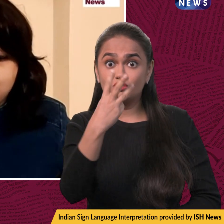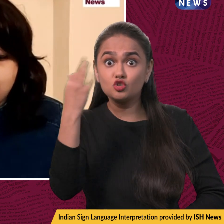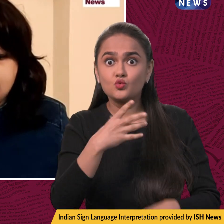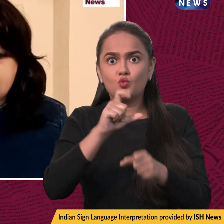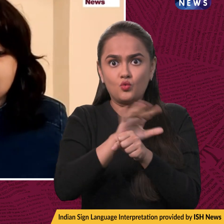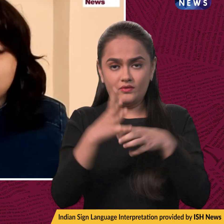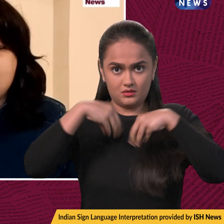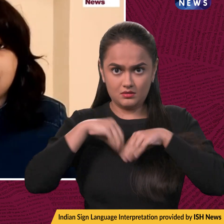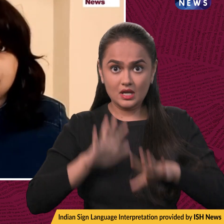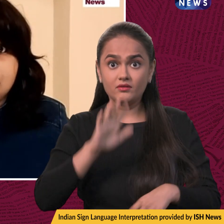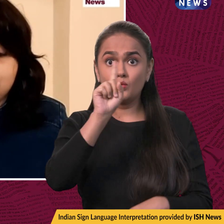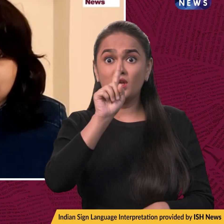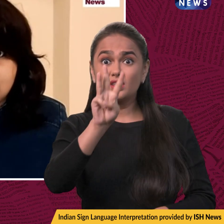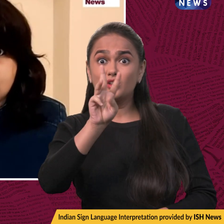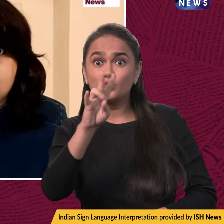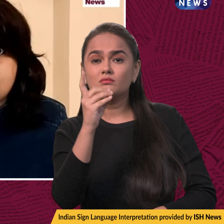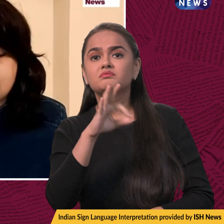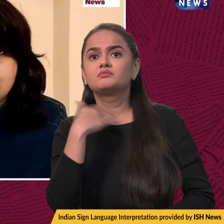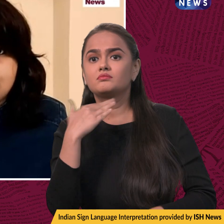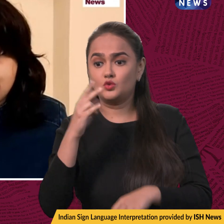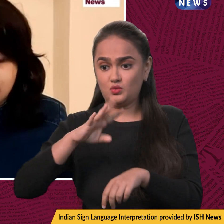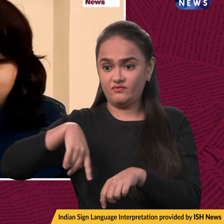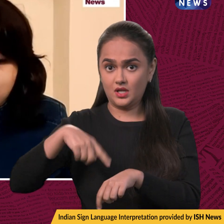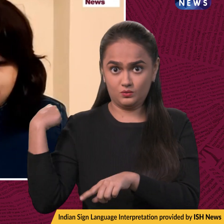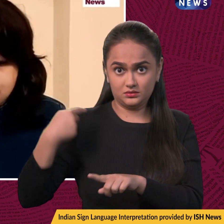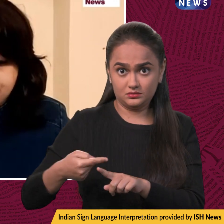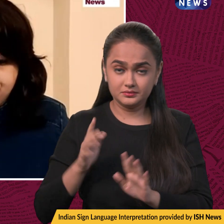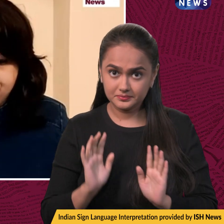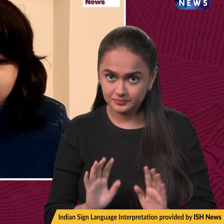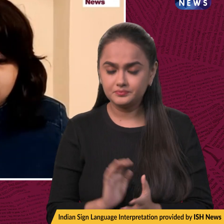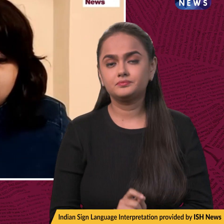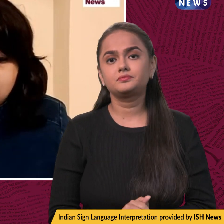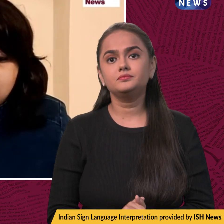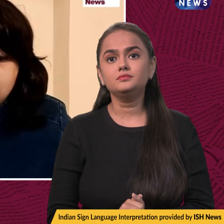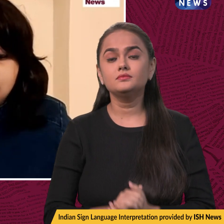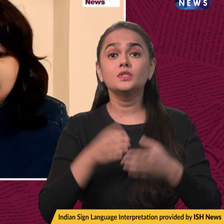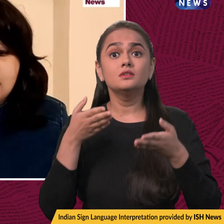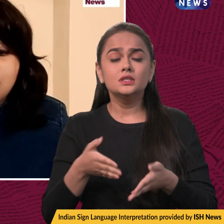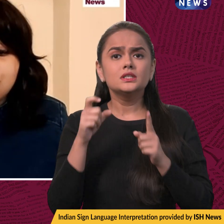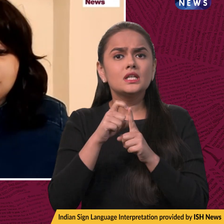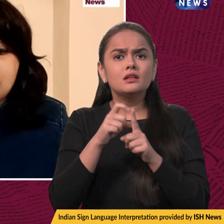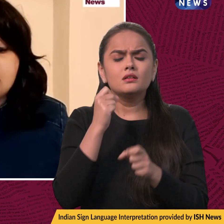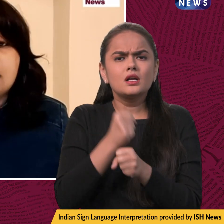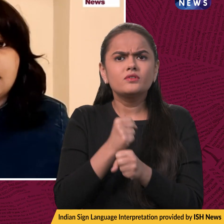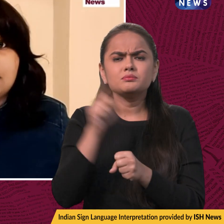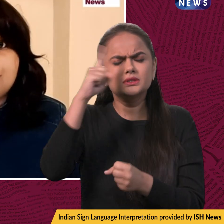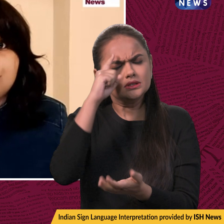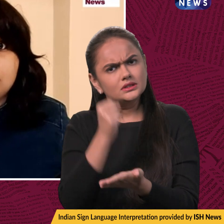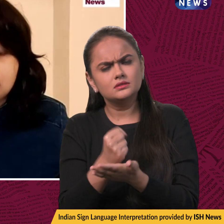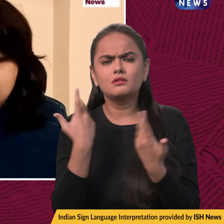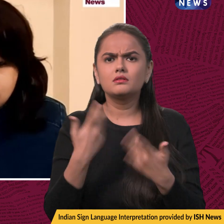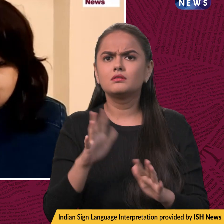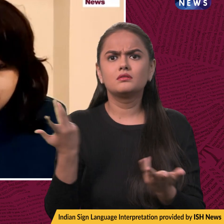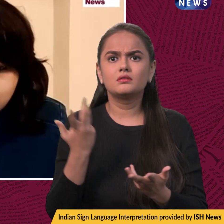6,563 new COVID cases and 132 deaths in the last 24 hours. Now, Delhi government has decided